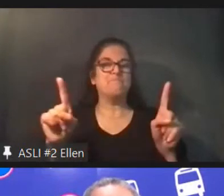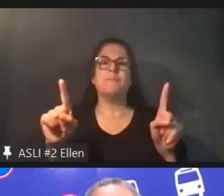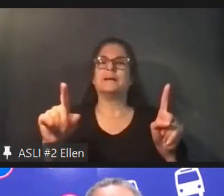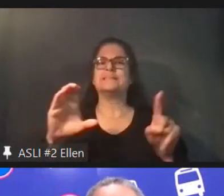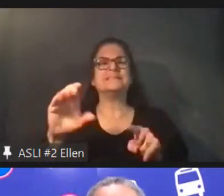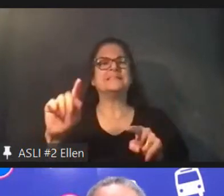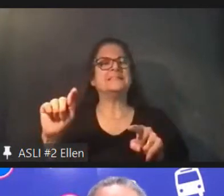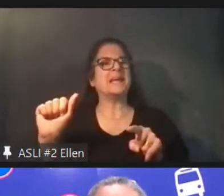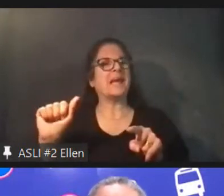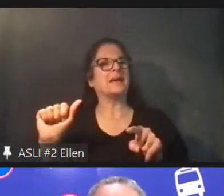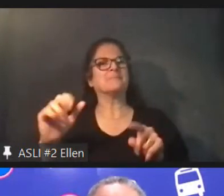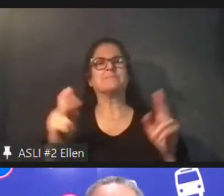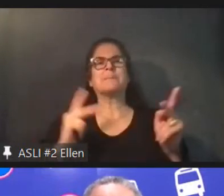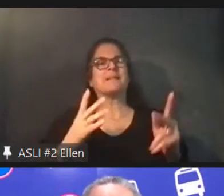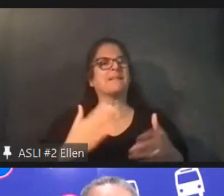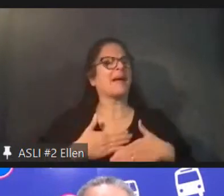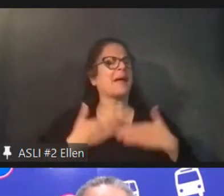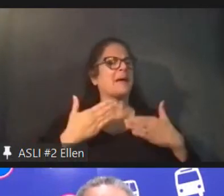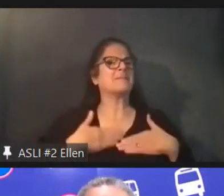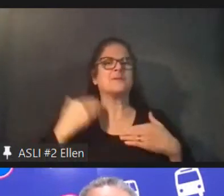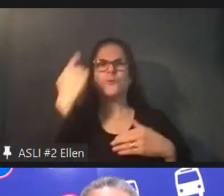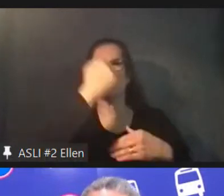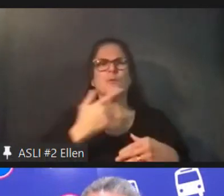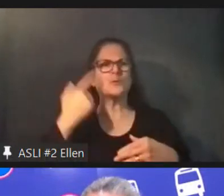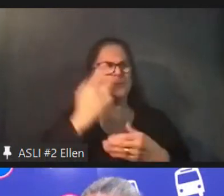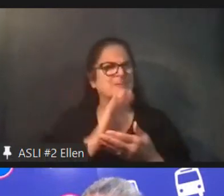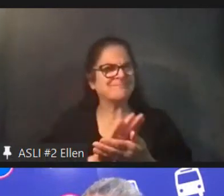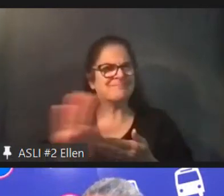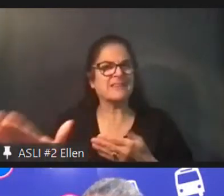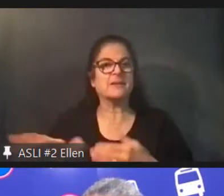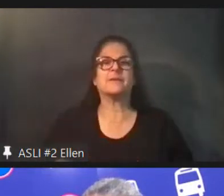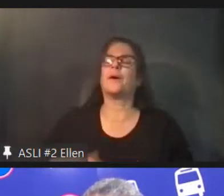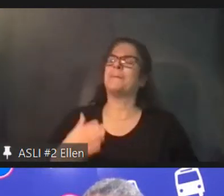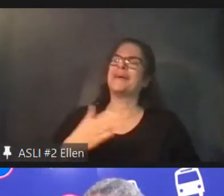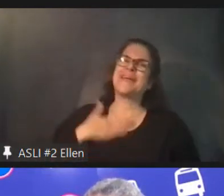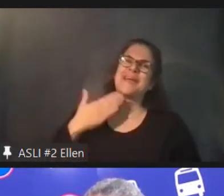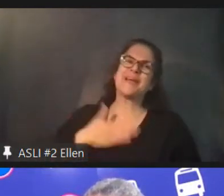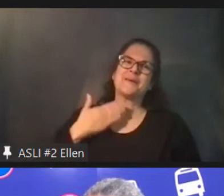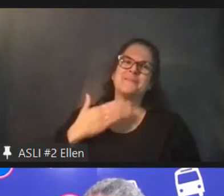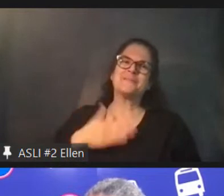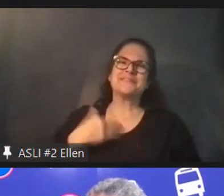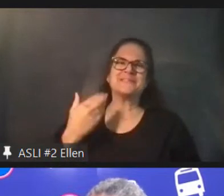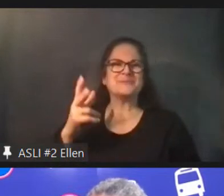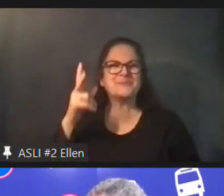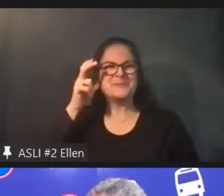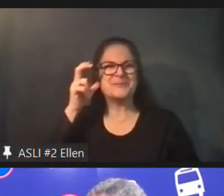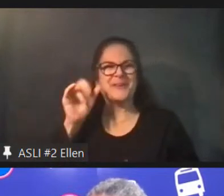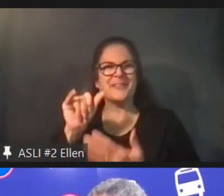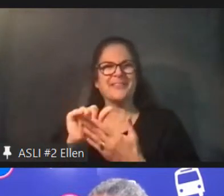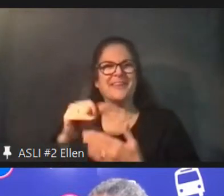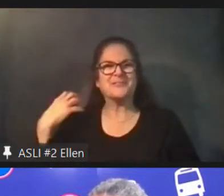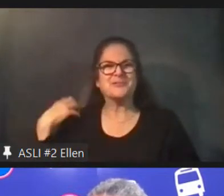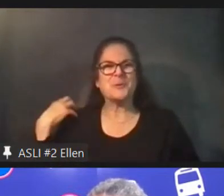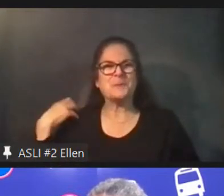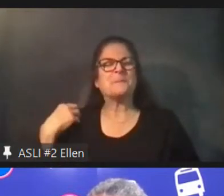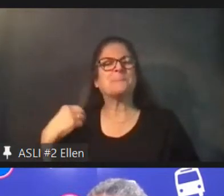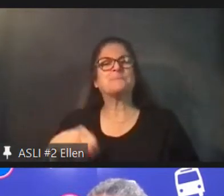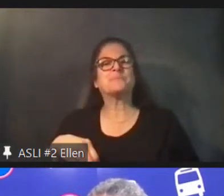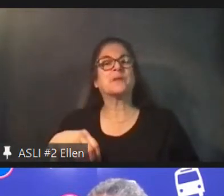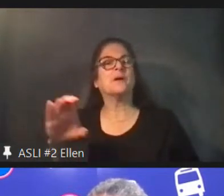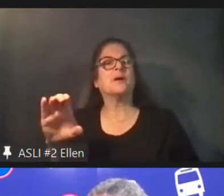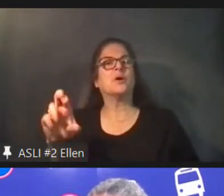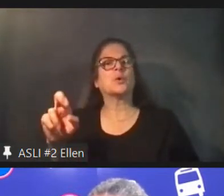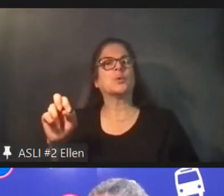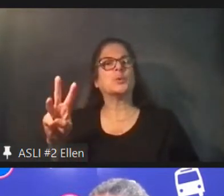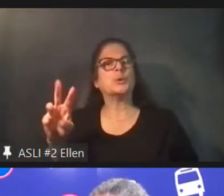So thank you very much. Well, I'm so absolutely happy, ecstatic to hear that, Chairman Barclay. The crews are exceptionally proud